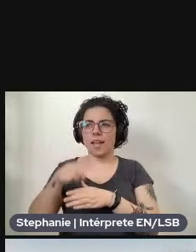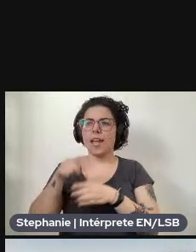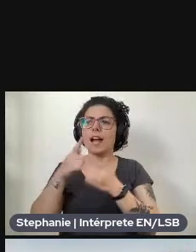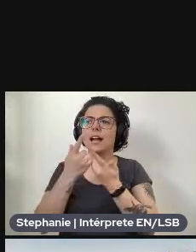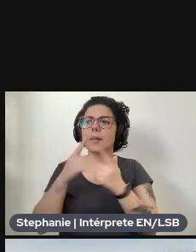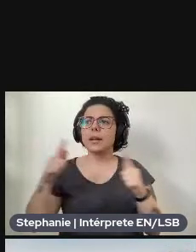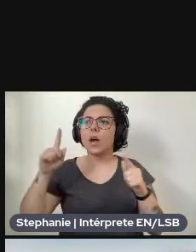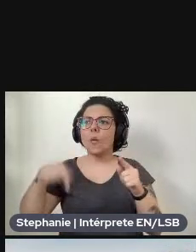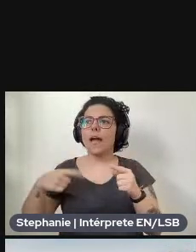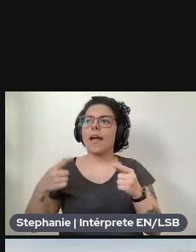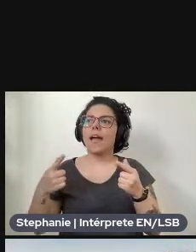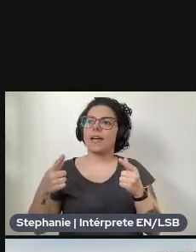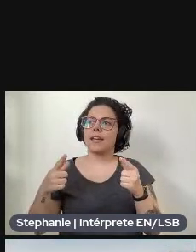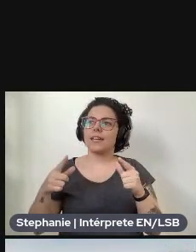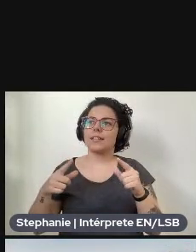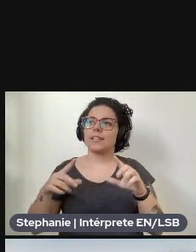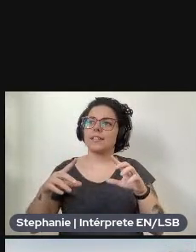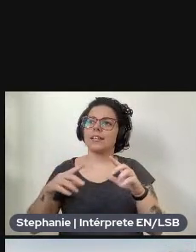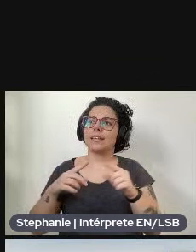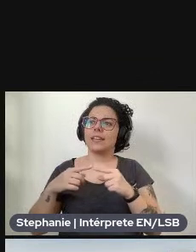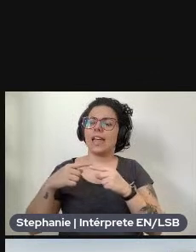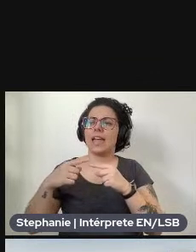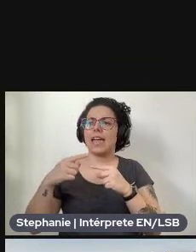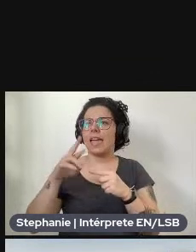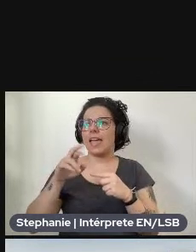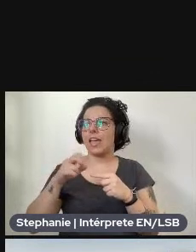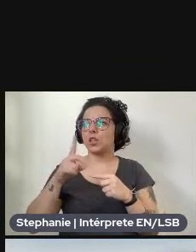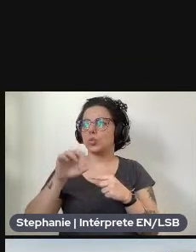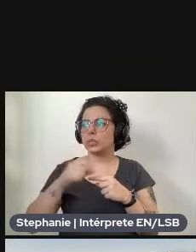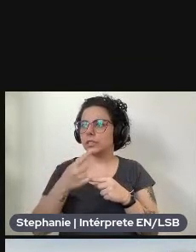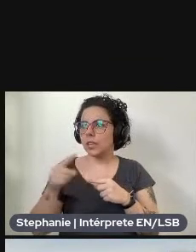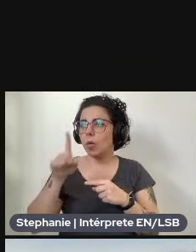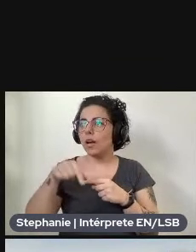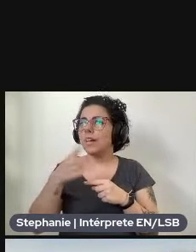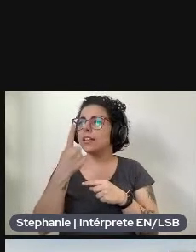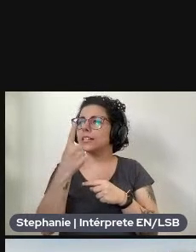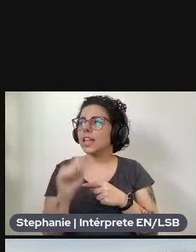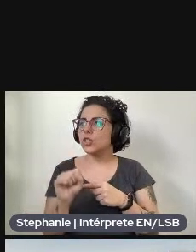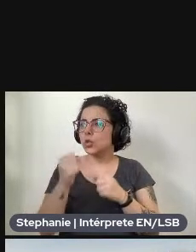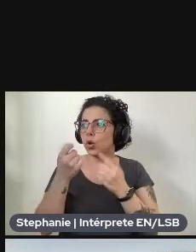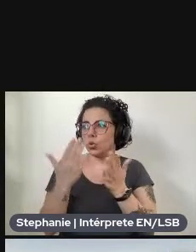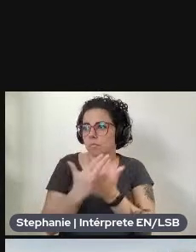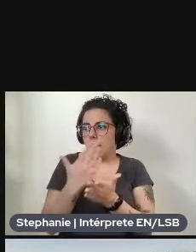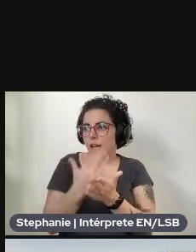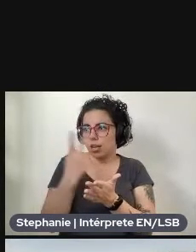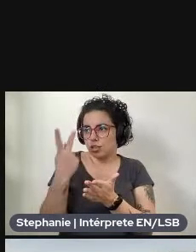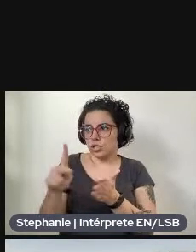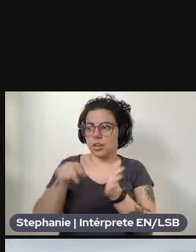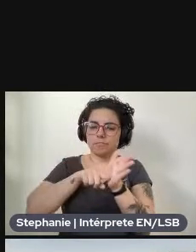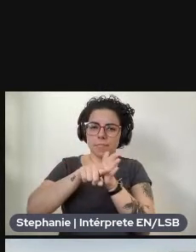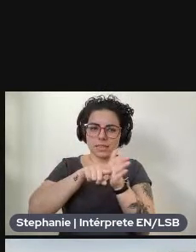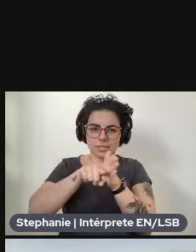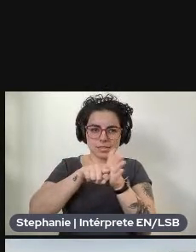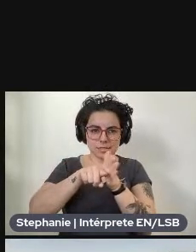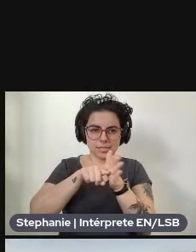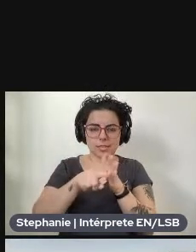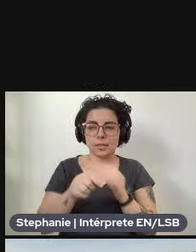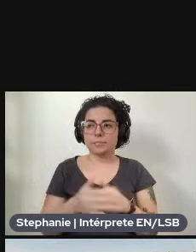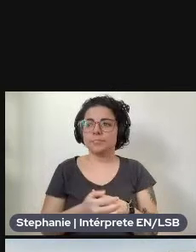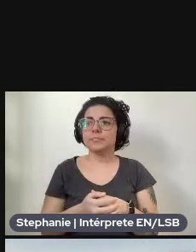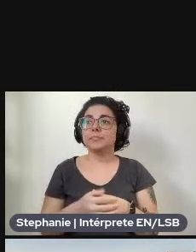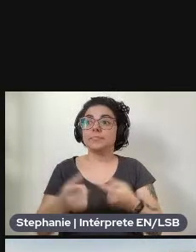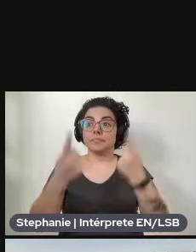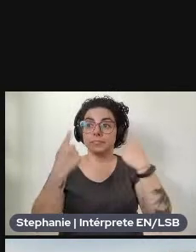his 18 pages, Mayet, he set the agenda for the later research. So along came then